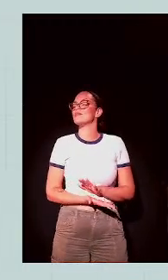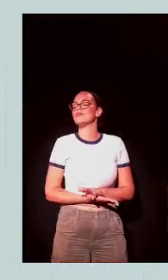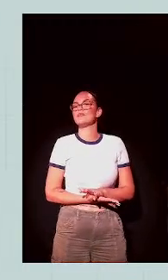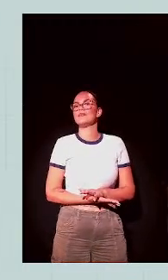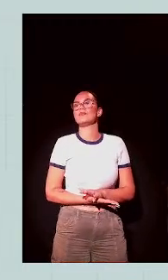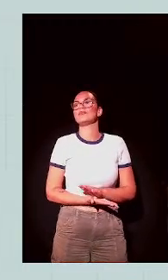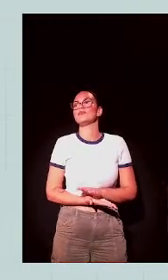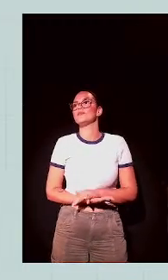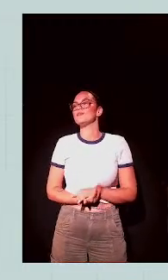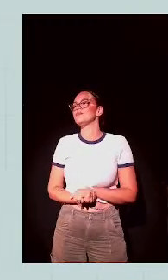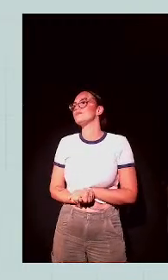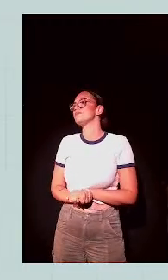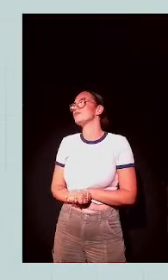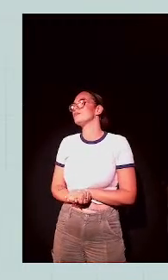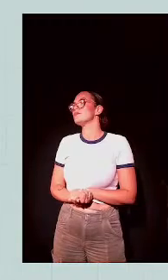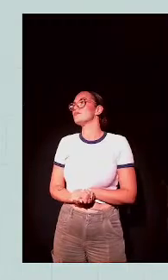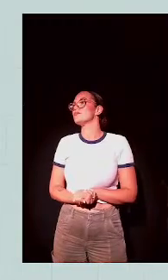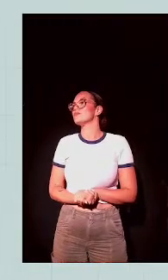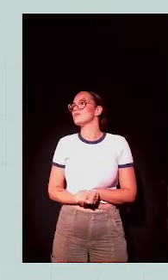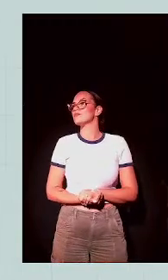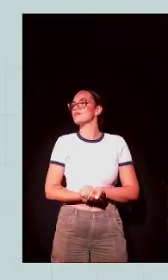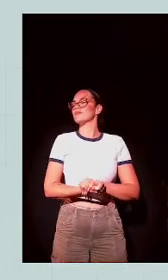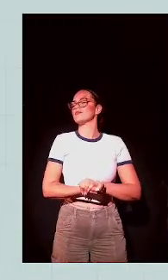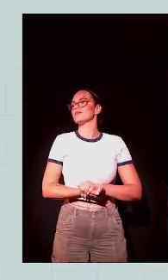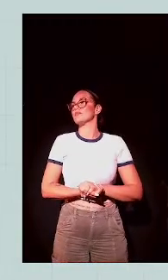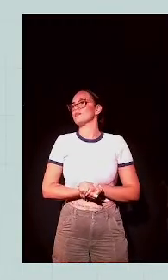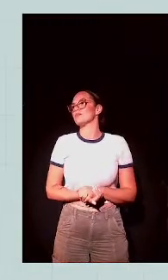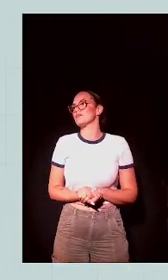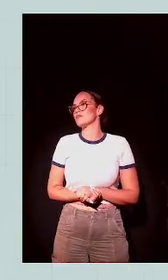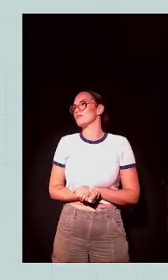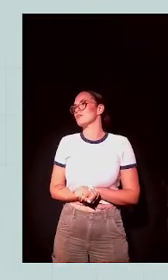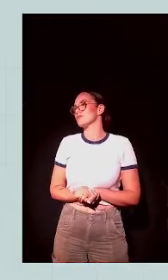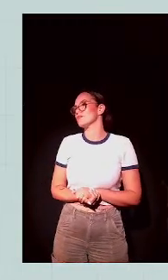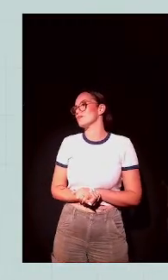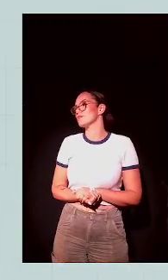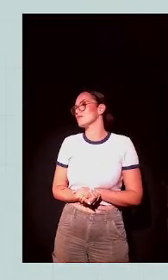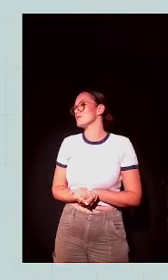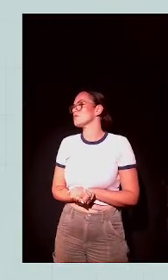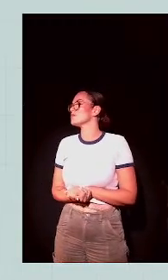rate, and I'm going to put it into the step left control.